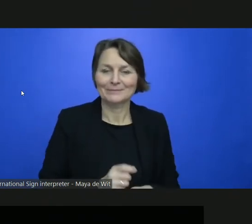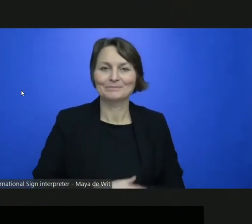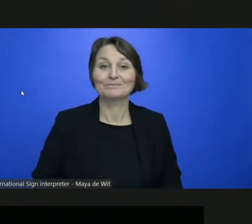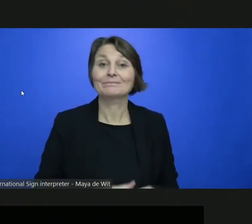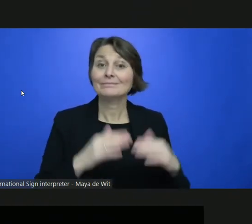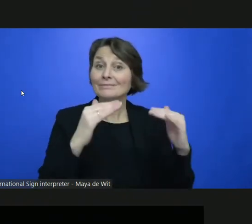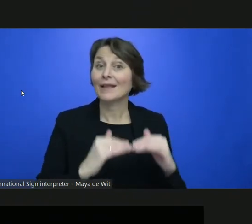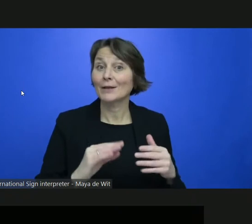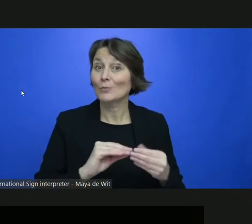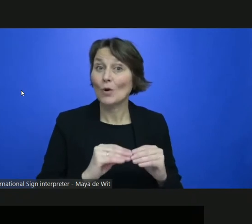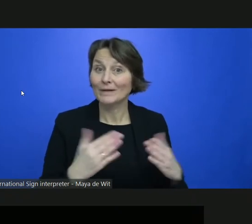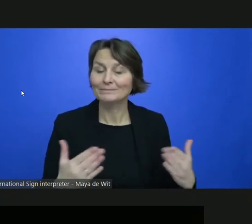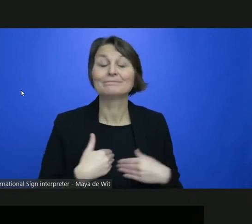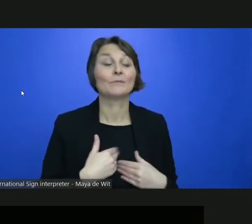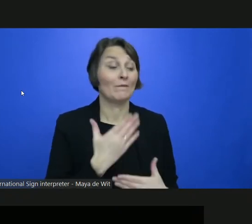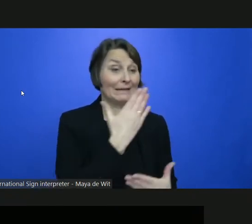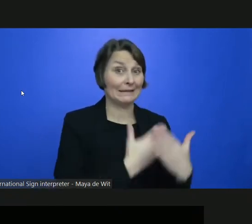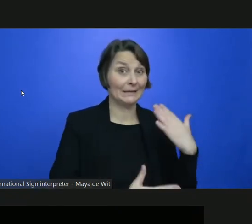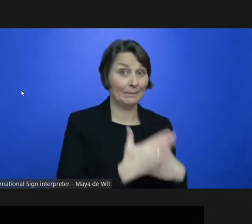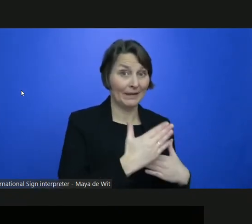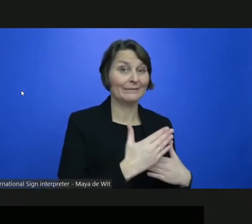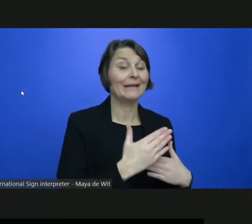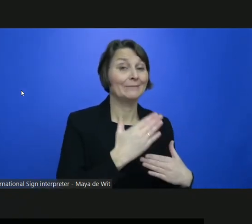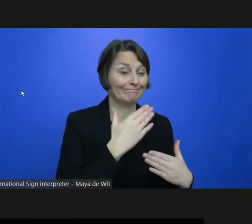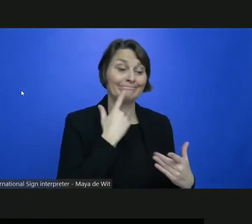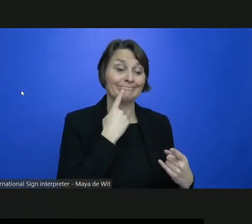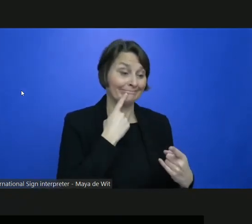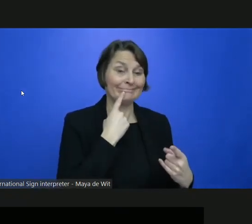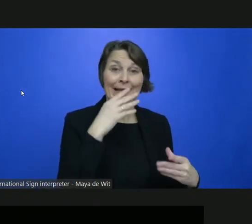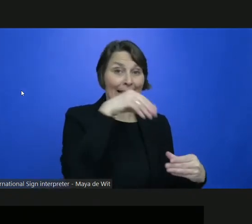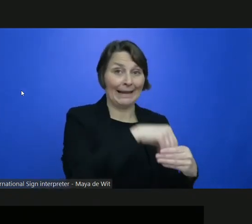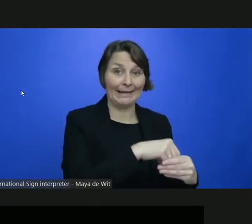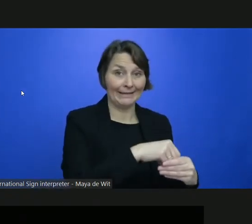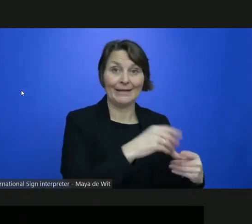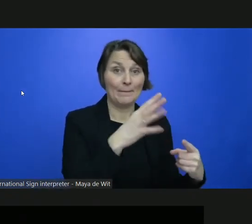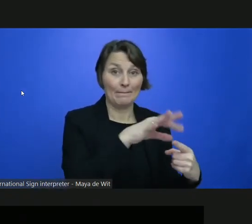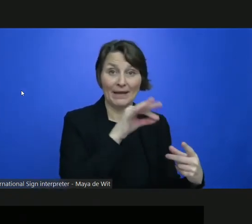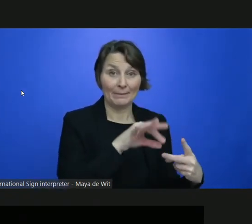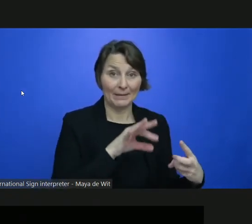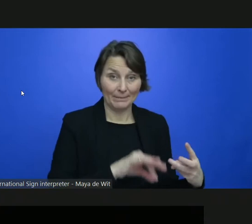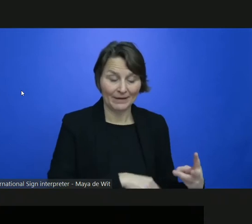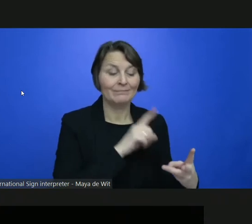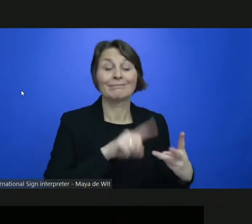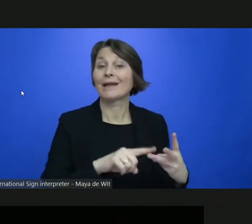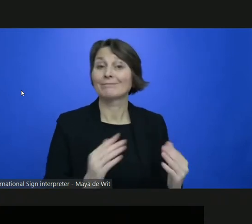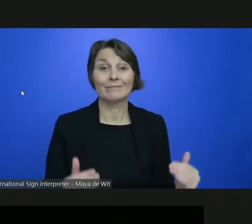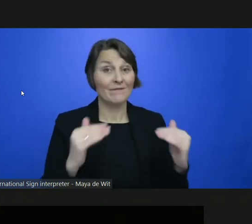the disability bias in the data, standardized process that trigger unfair treatment. We've got HR buyers, diversity